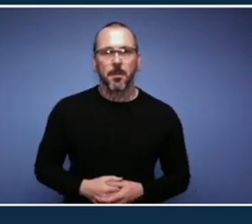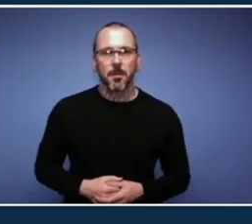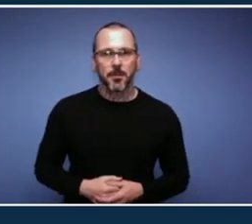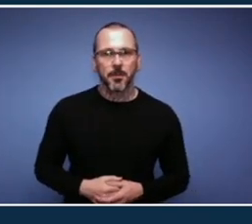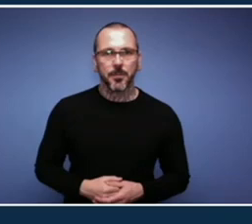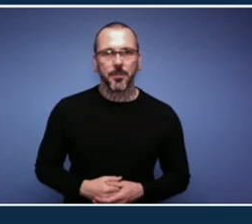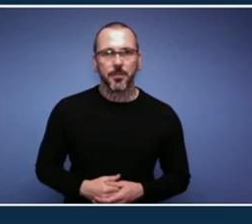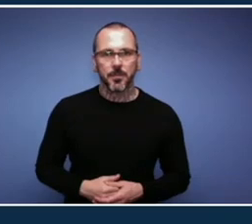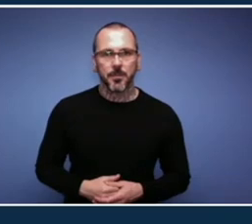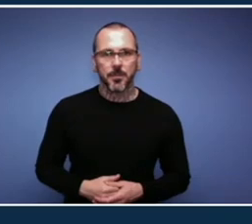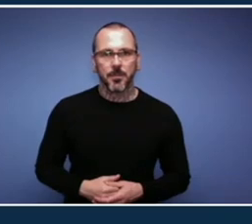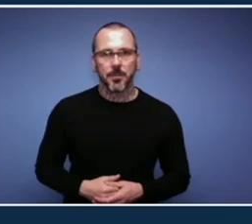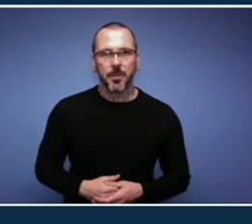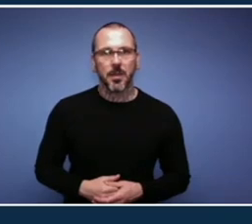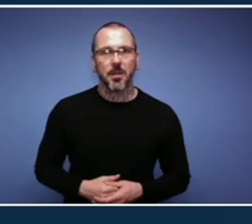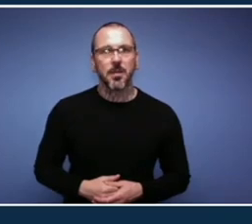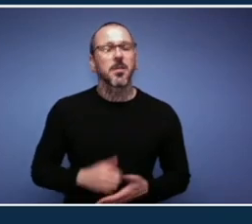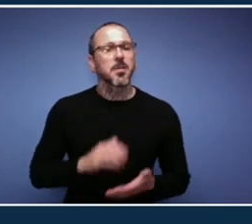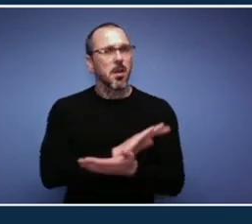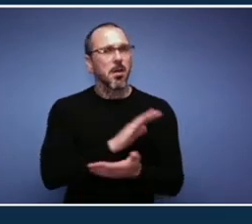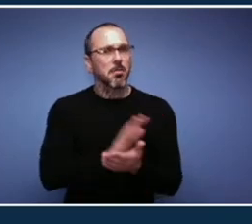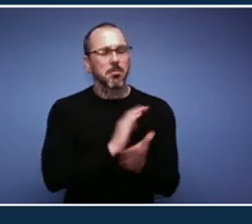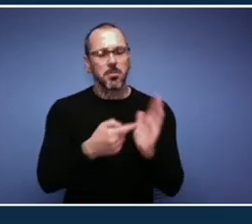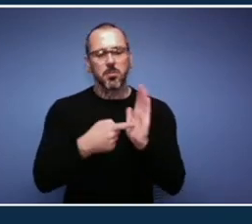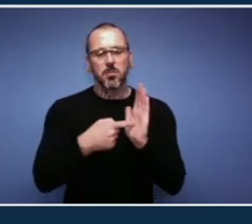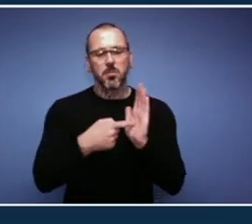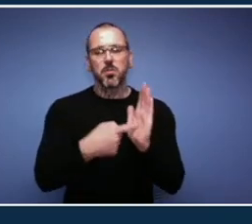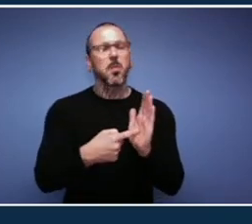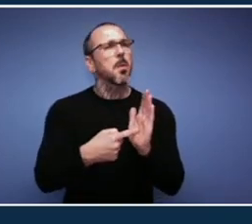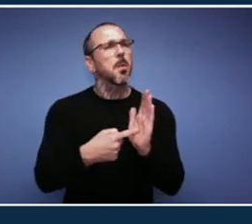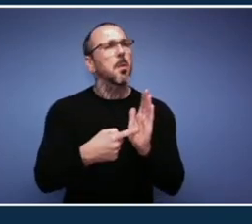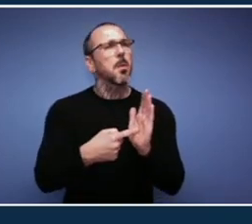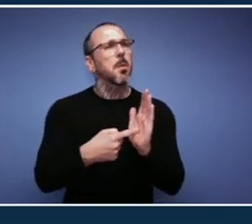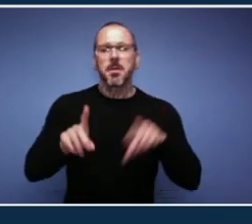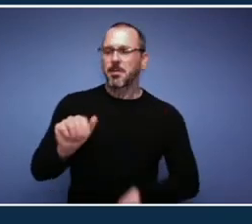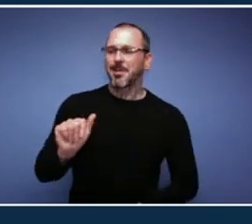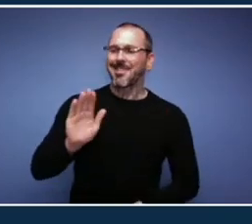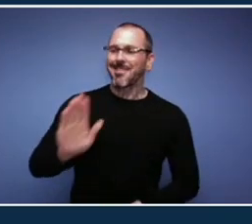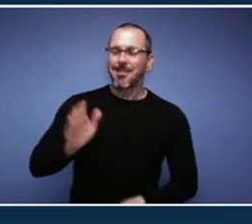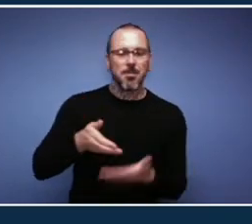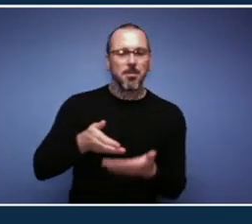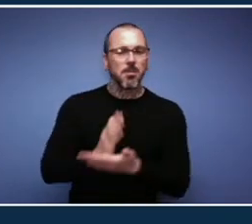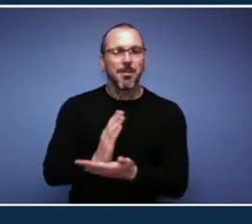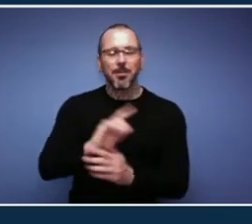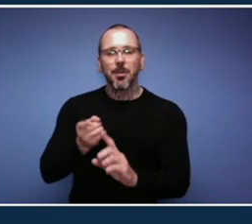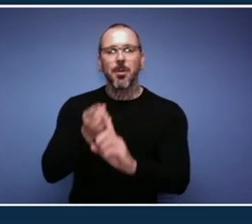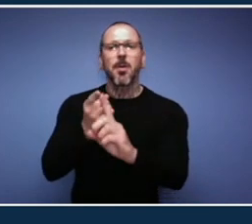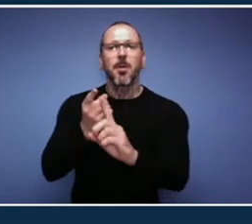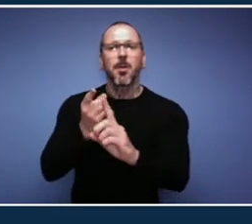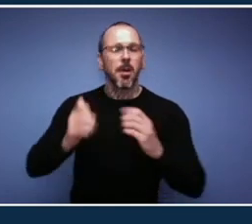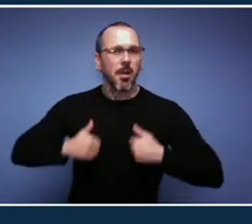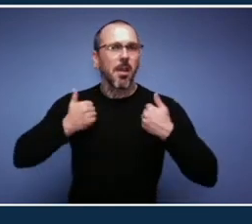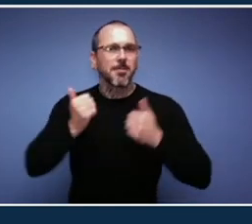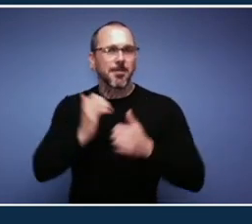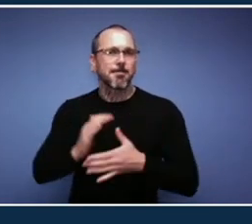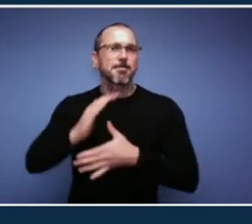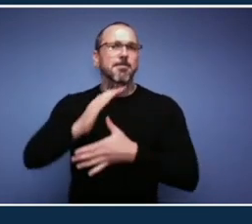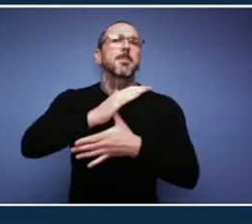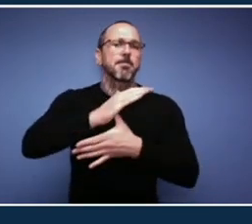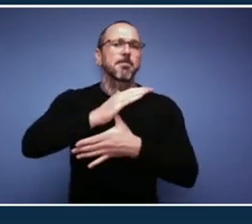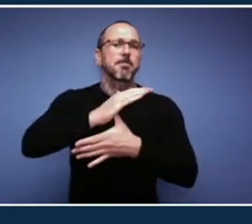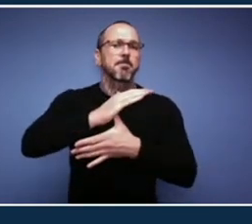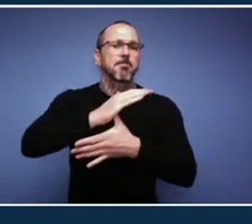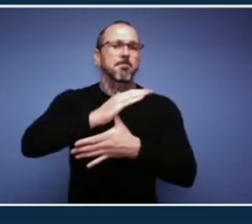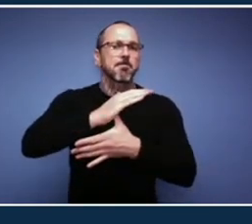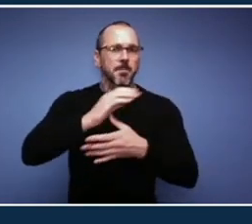people first, it puts their goals, their lives first, and brings them the masters of